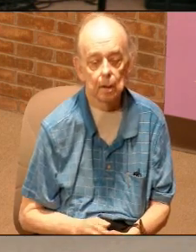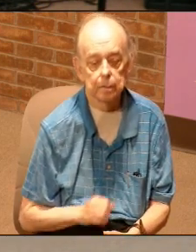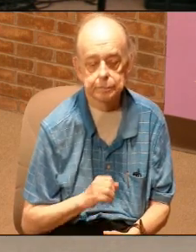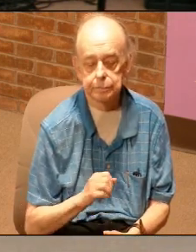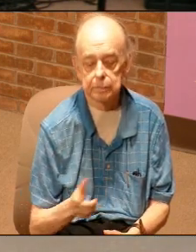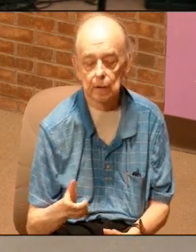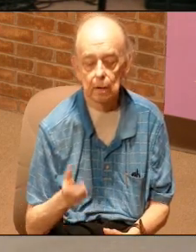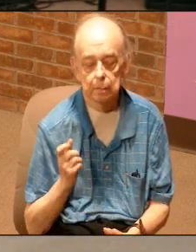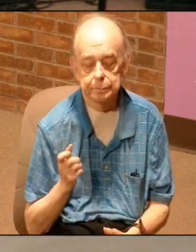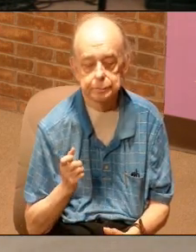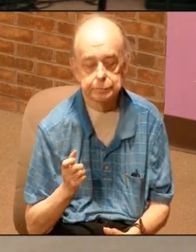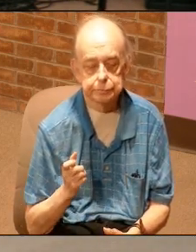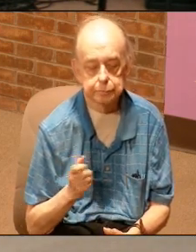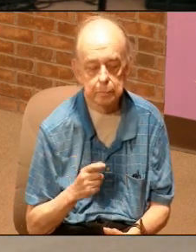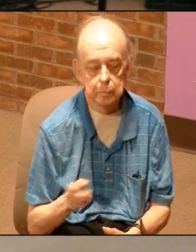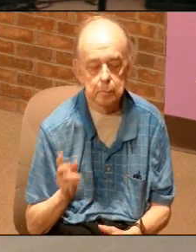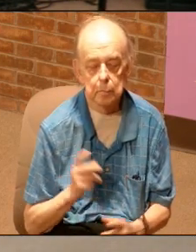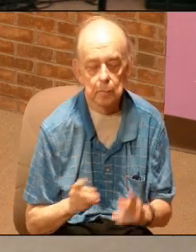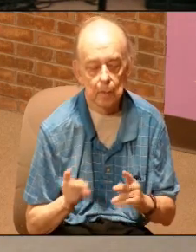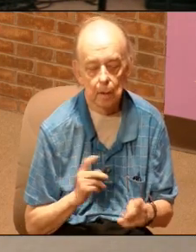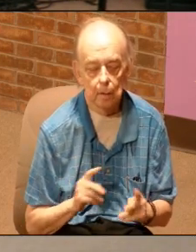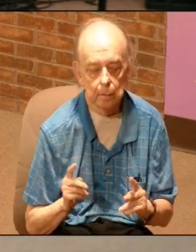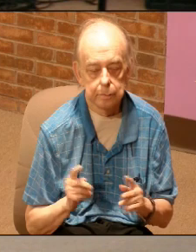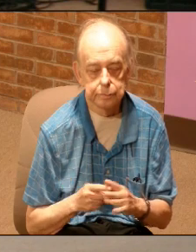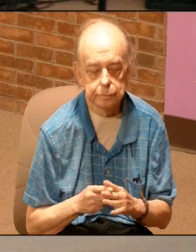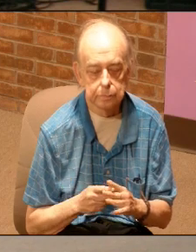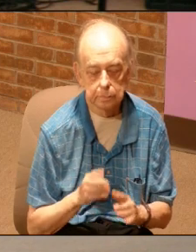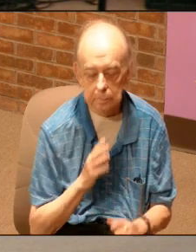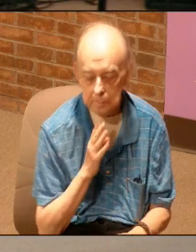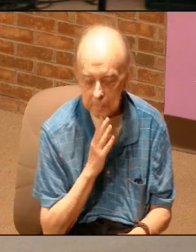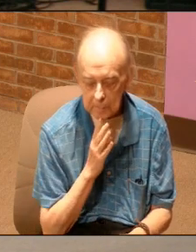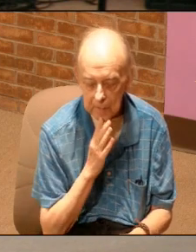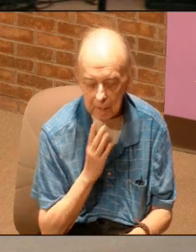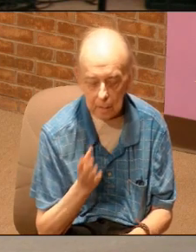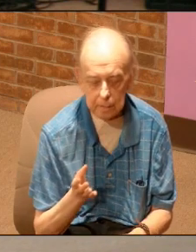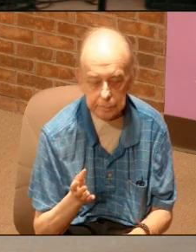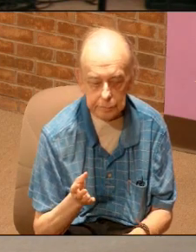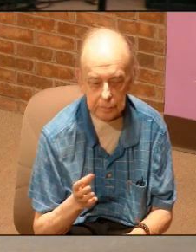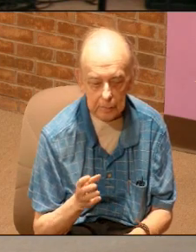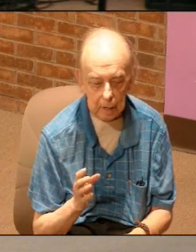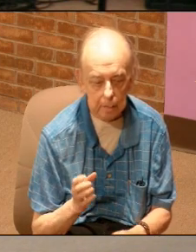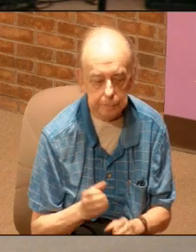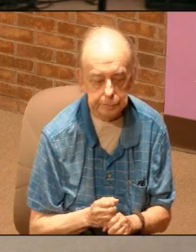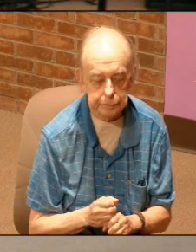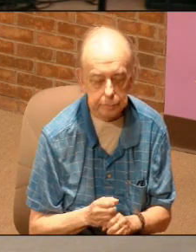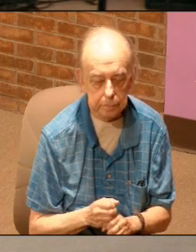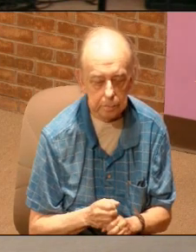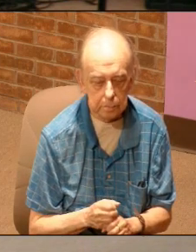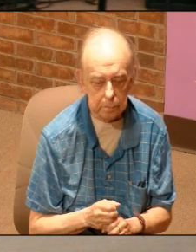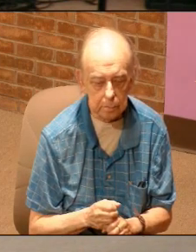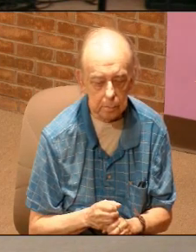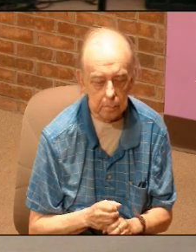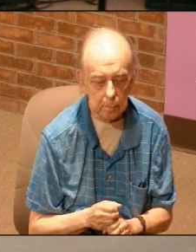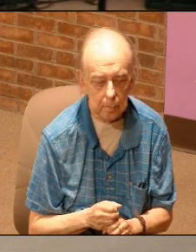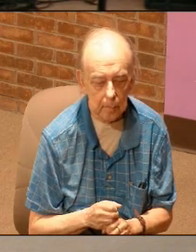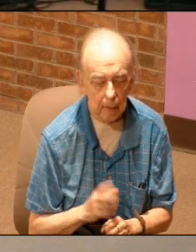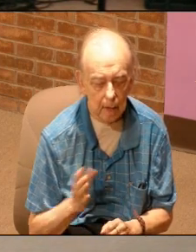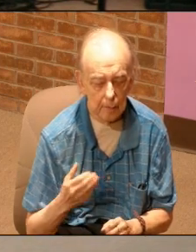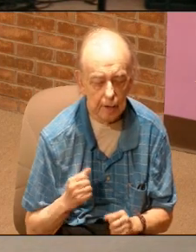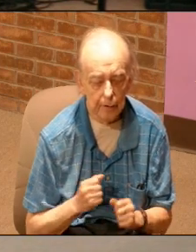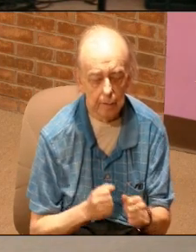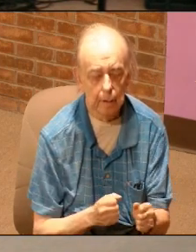all of a sudden, there were people that were beginning to speak, and they were getting very well, a lot of